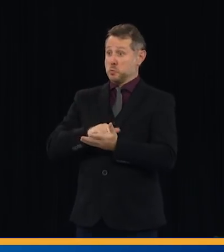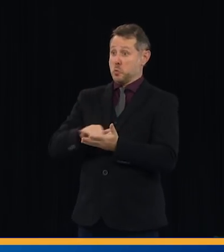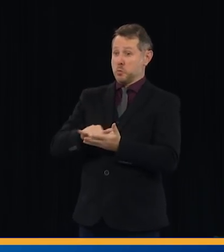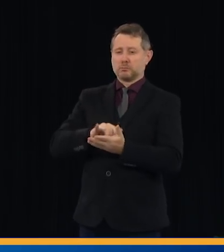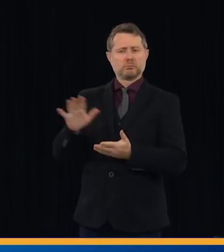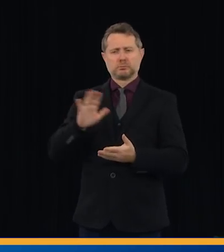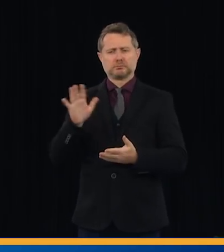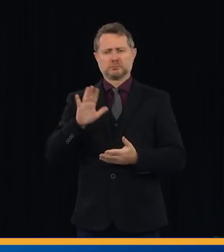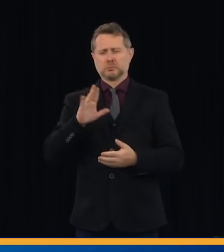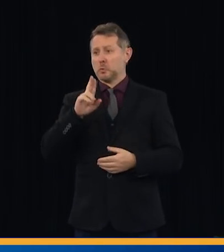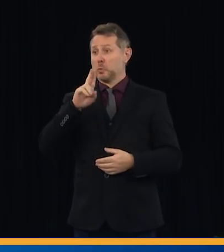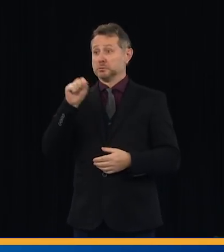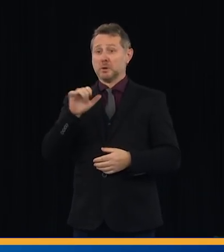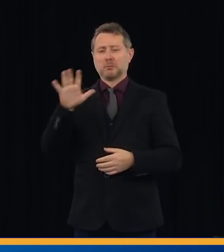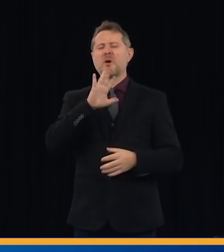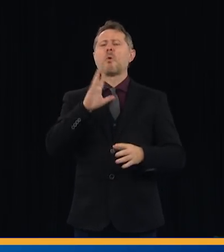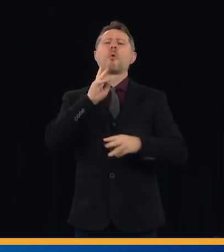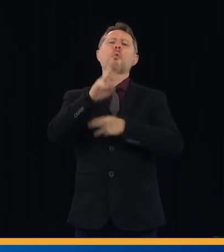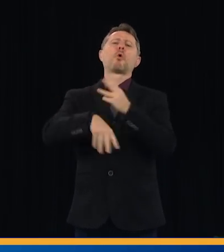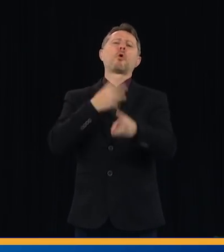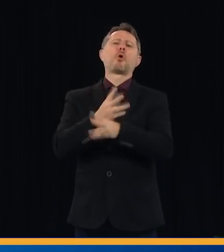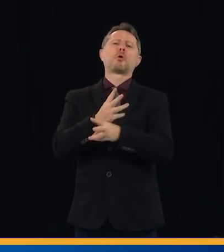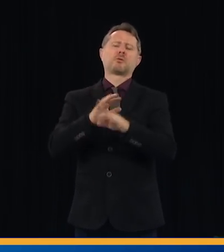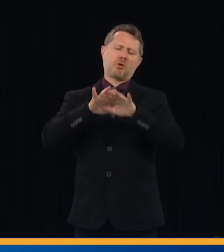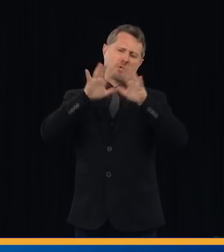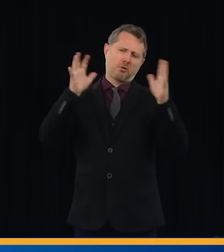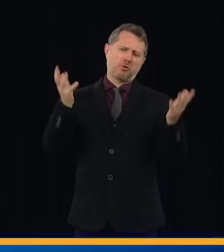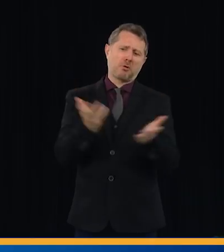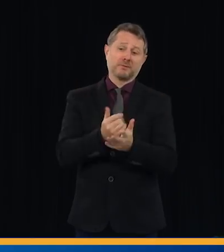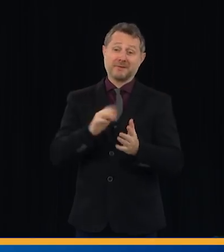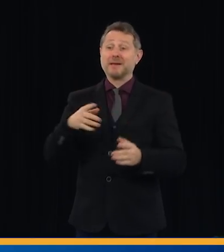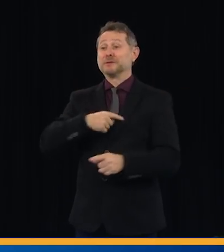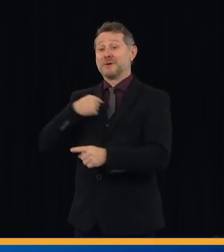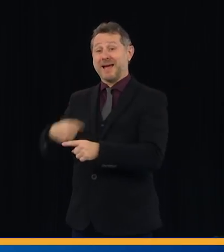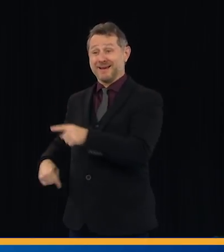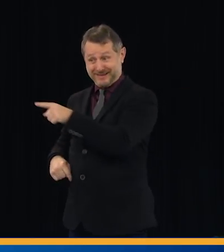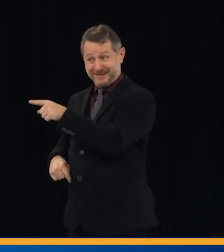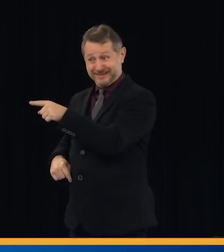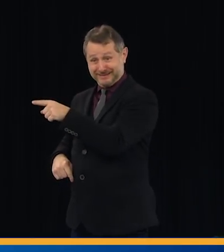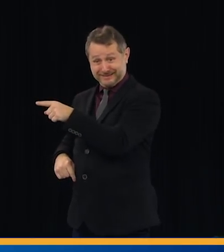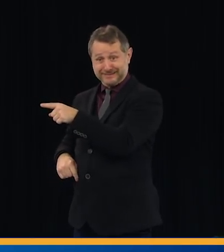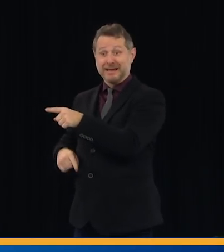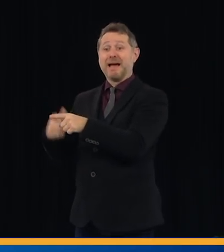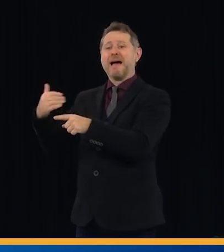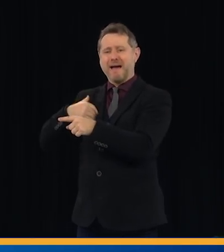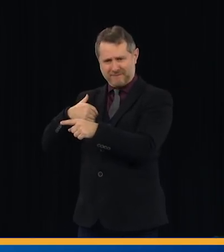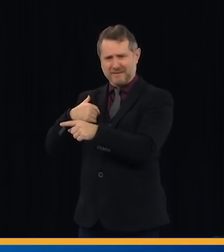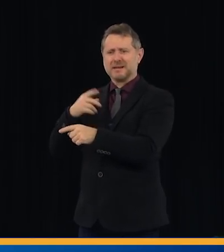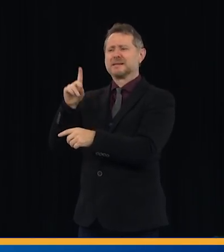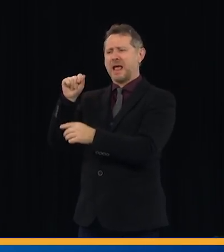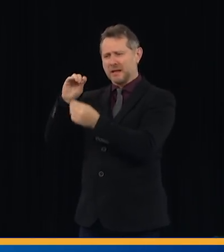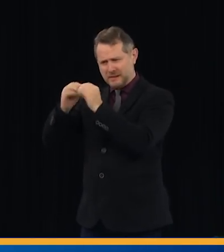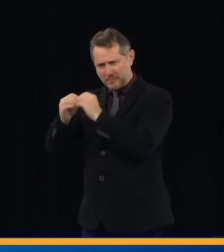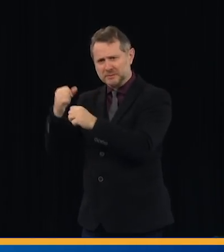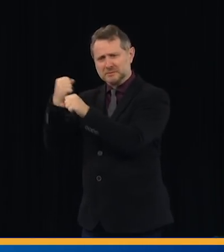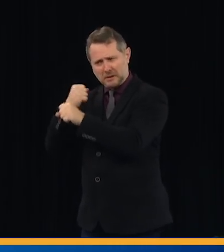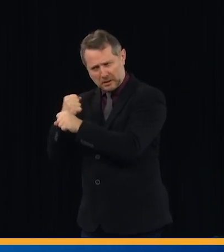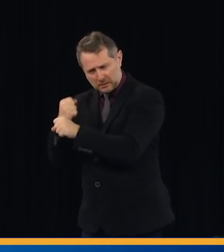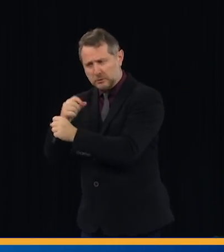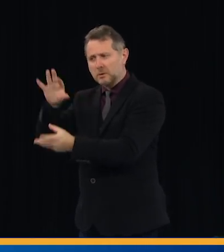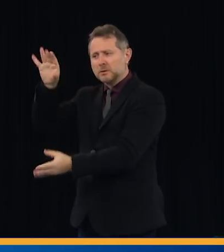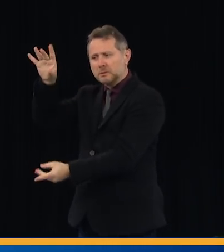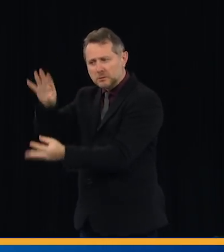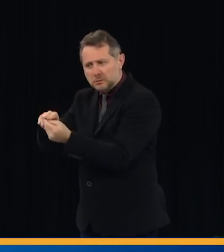States. This started in China. They have all the data since China, and you have a very